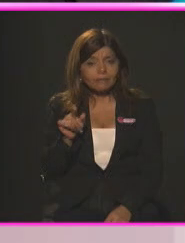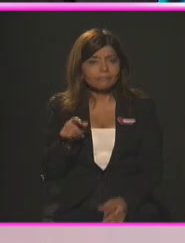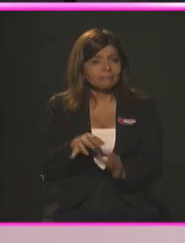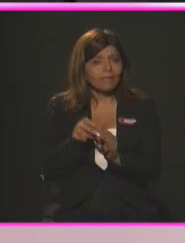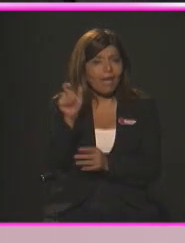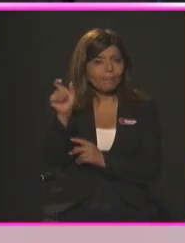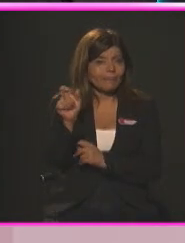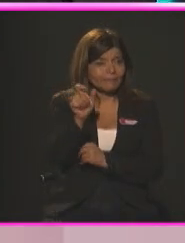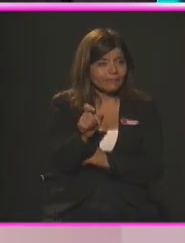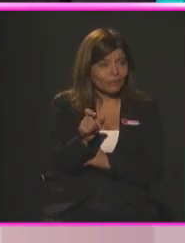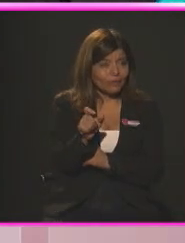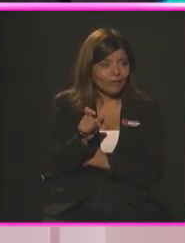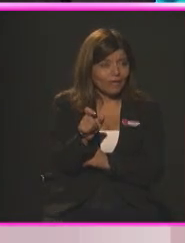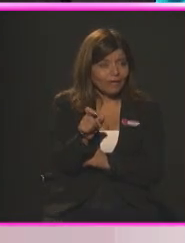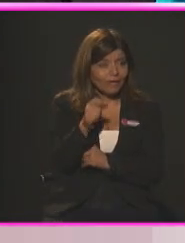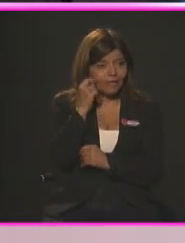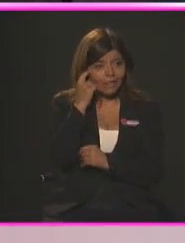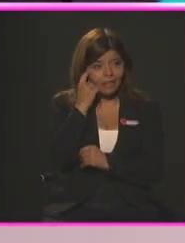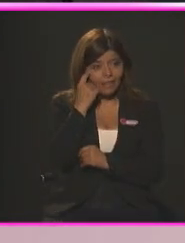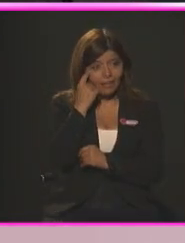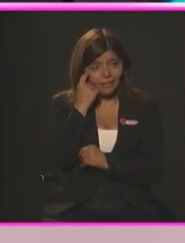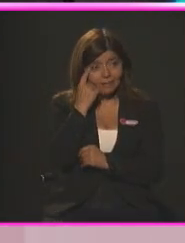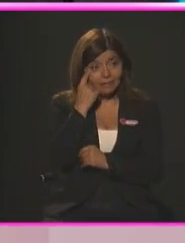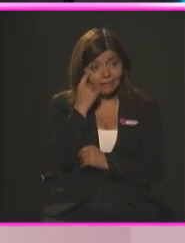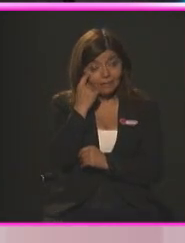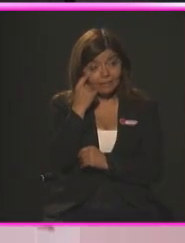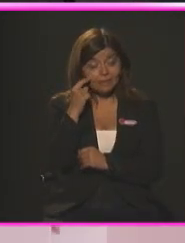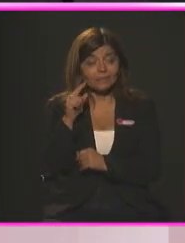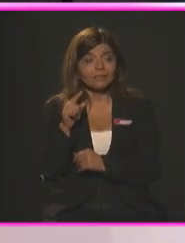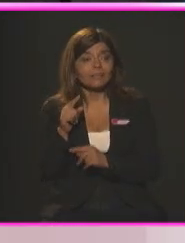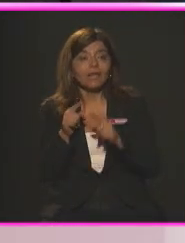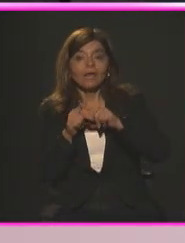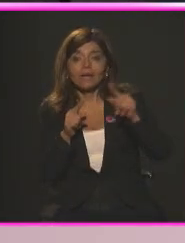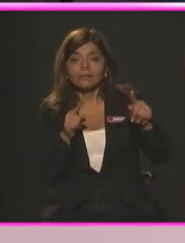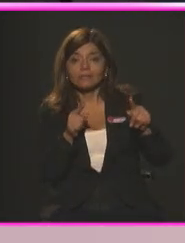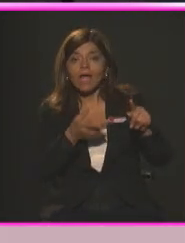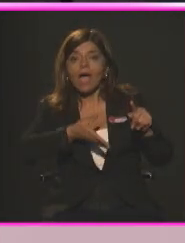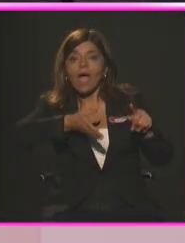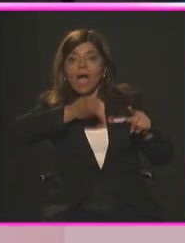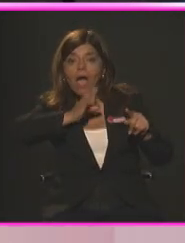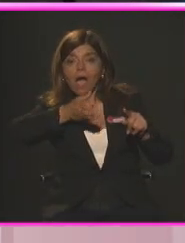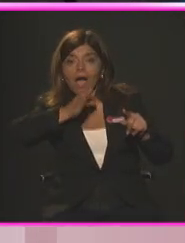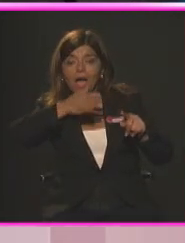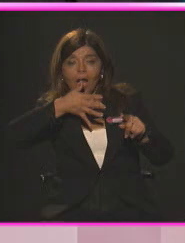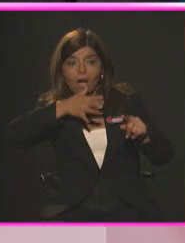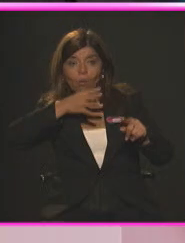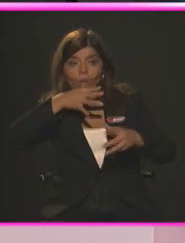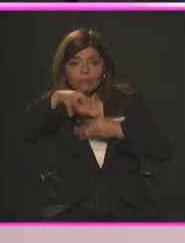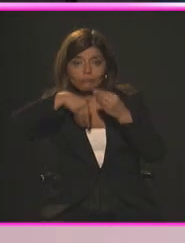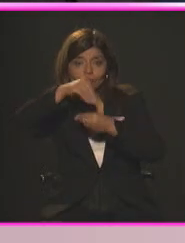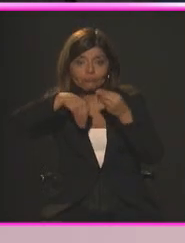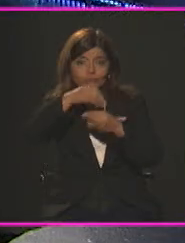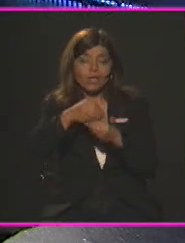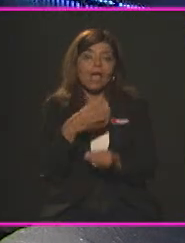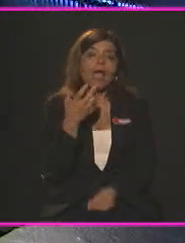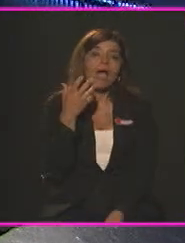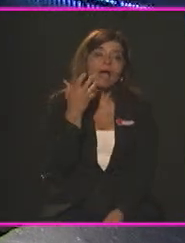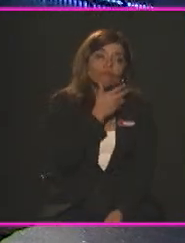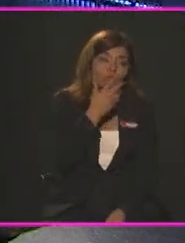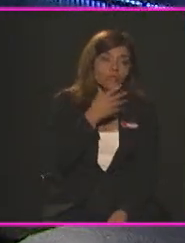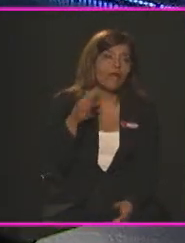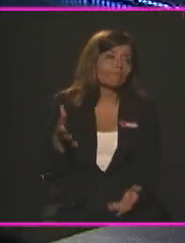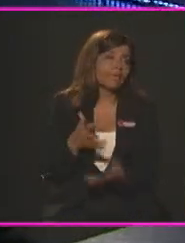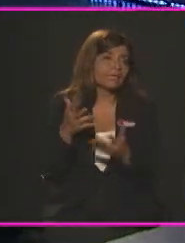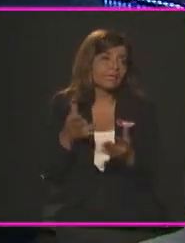with the green smoothies, which are the dots in green, which made his microbiome look like the microbiome of a